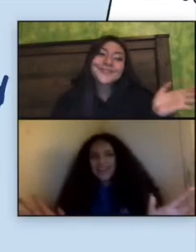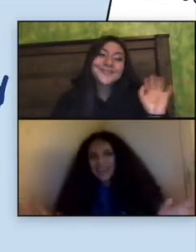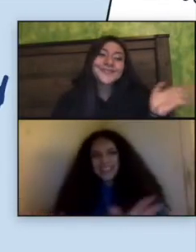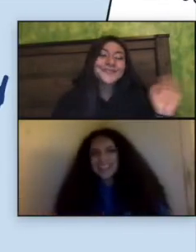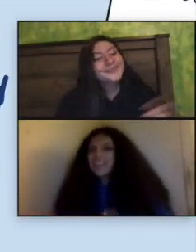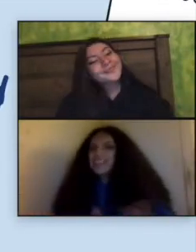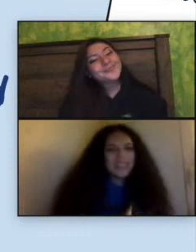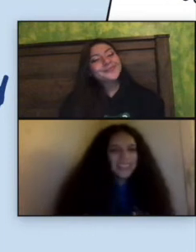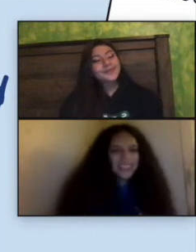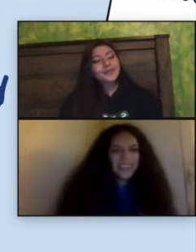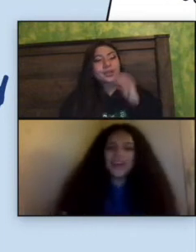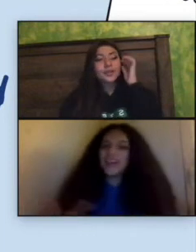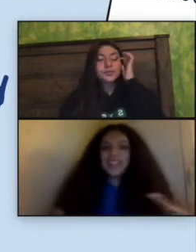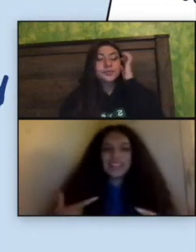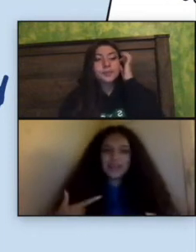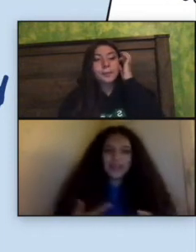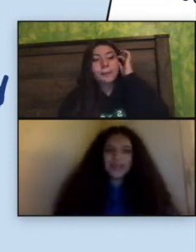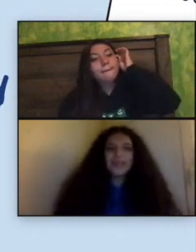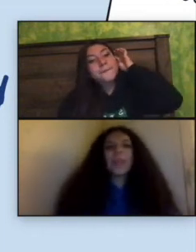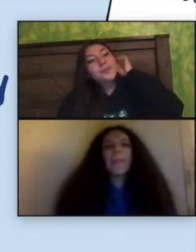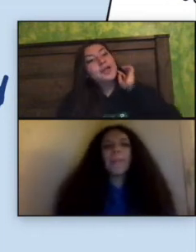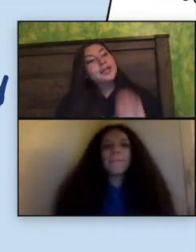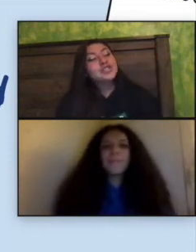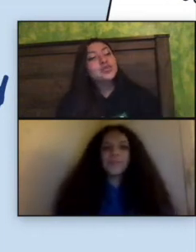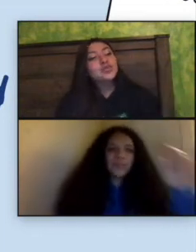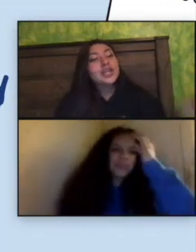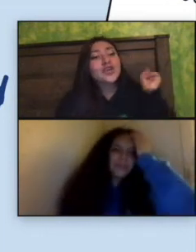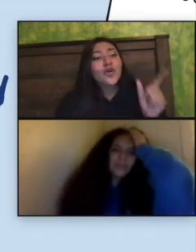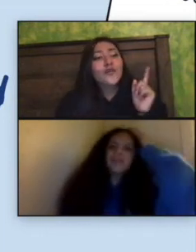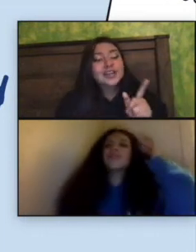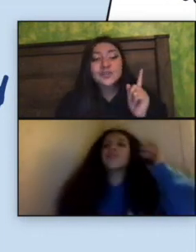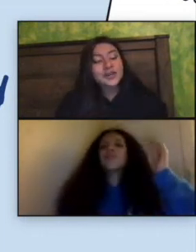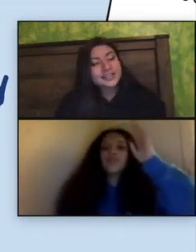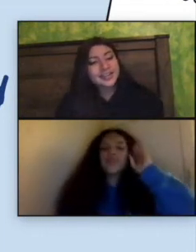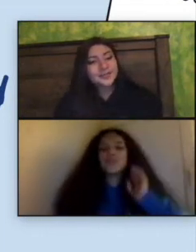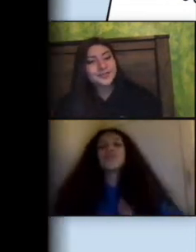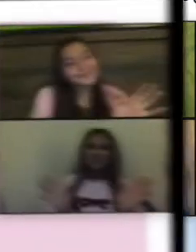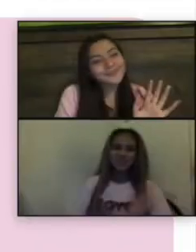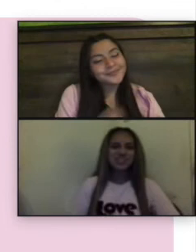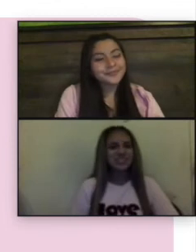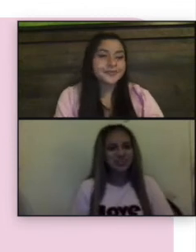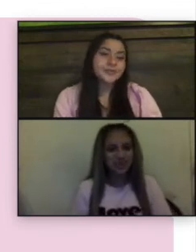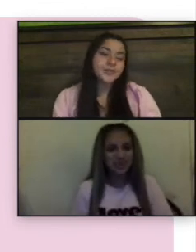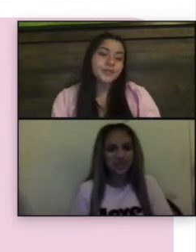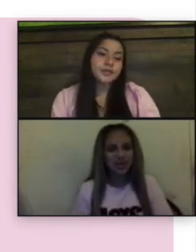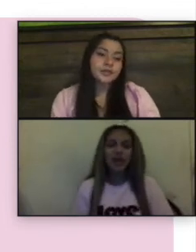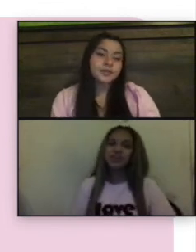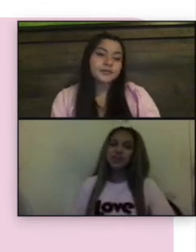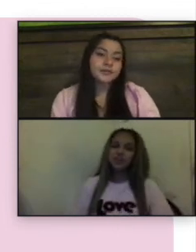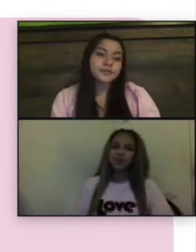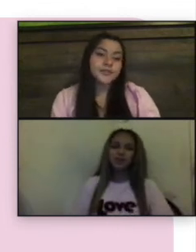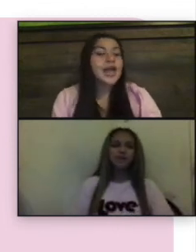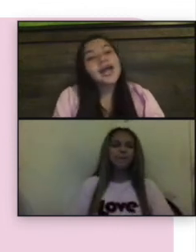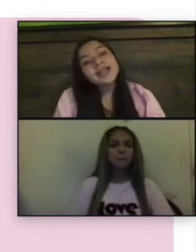Hey, Stammies! It's your President here, Ashley Escobar. And, this is Tuthi, your Vice President. Hey, Stammies! It's your President here,